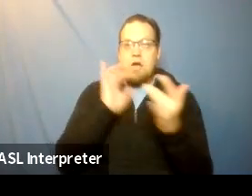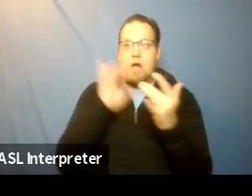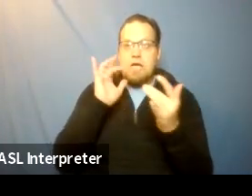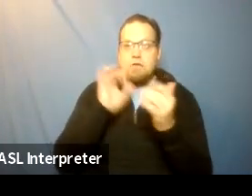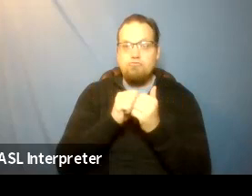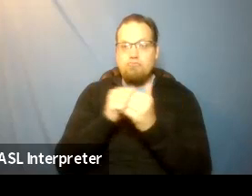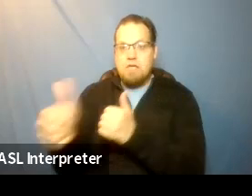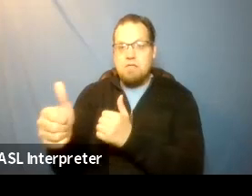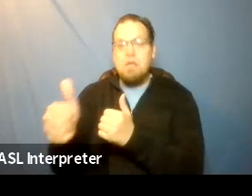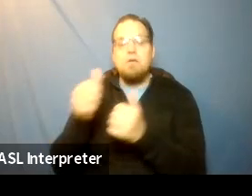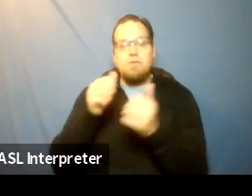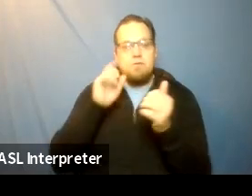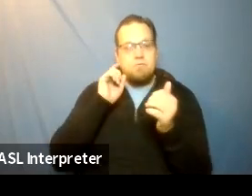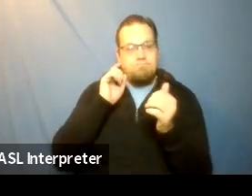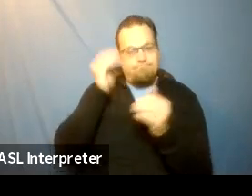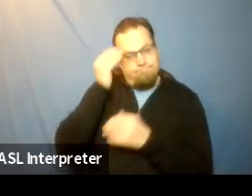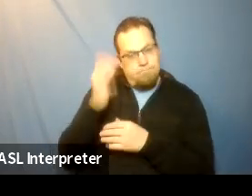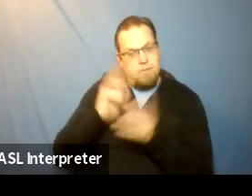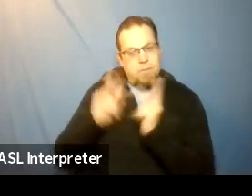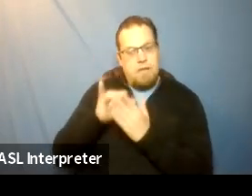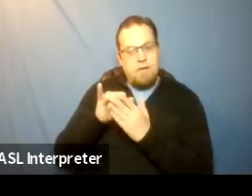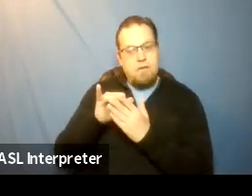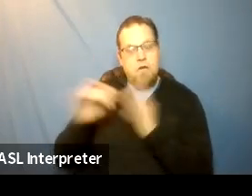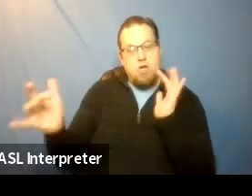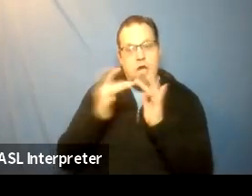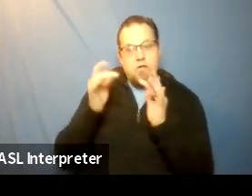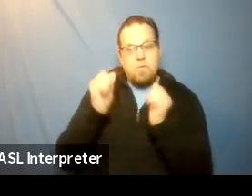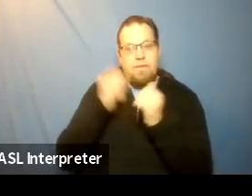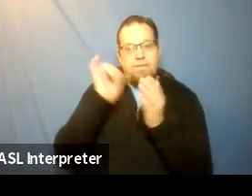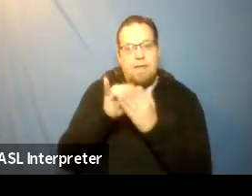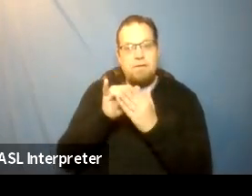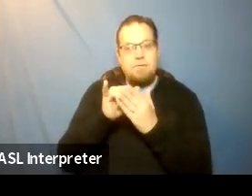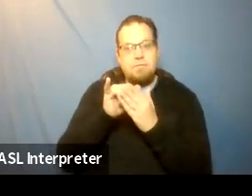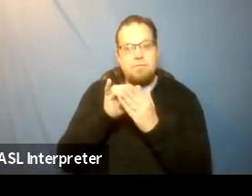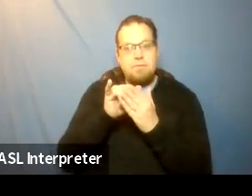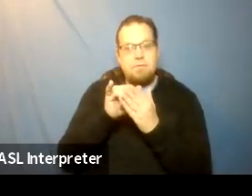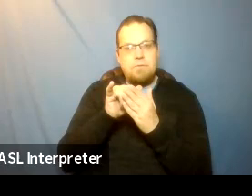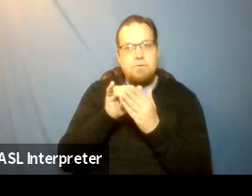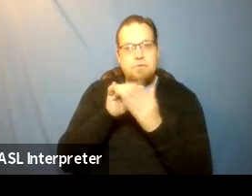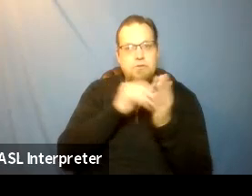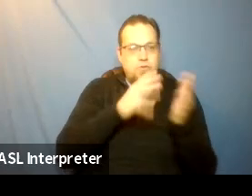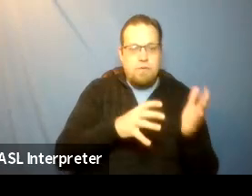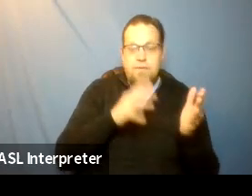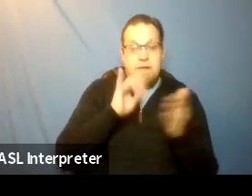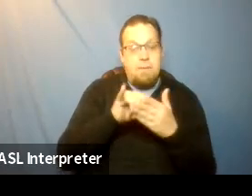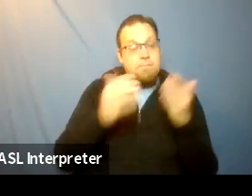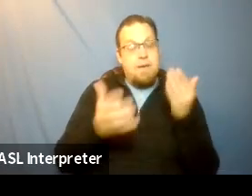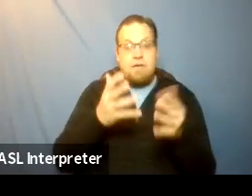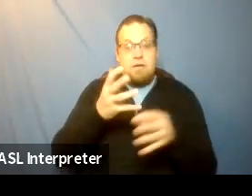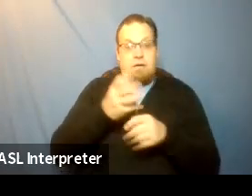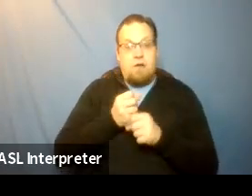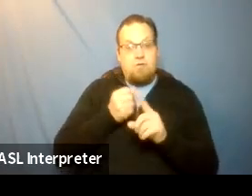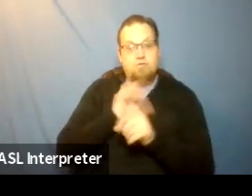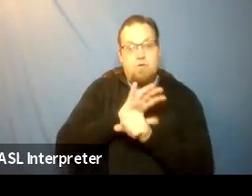people that may have been in direct contact with your student or another student that may have it, and then that may be a piece